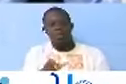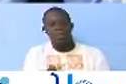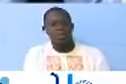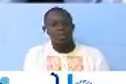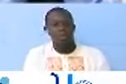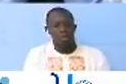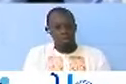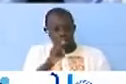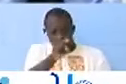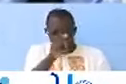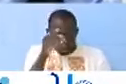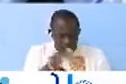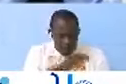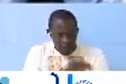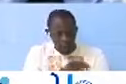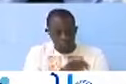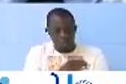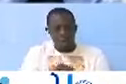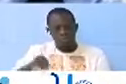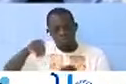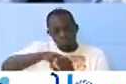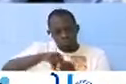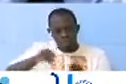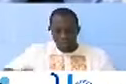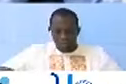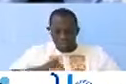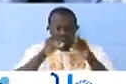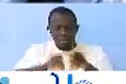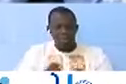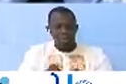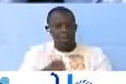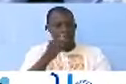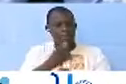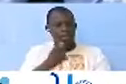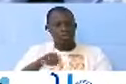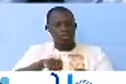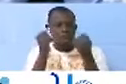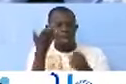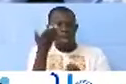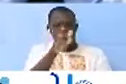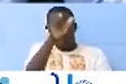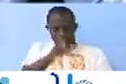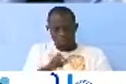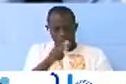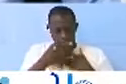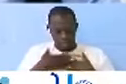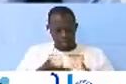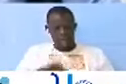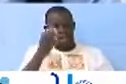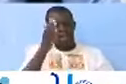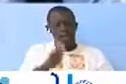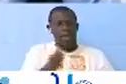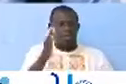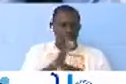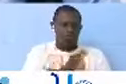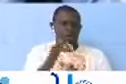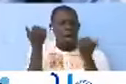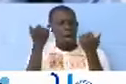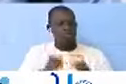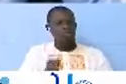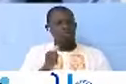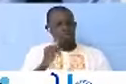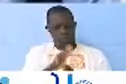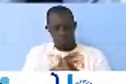Were you involved in violating anybody's rights at the NIA whilst you were working